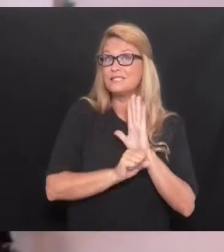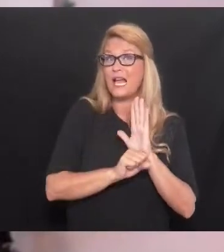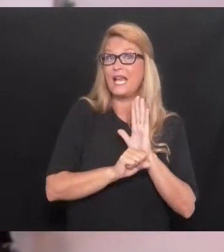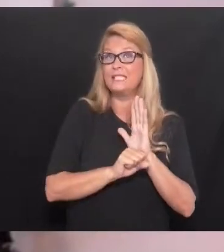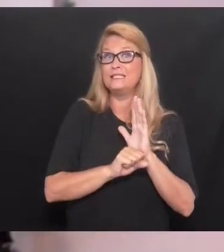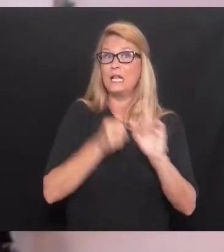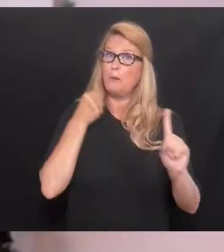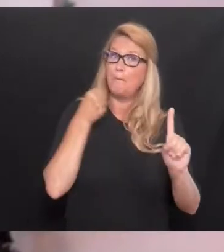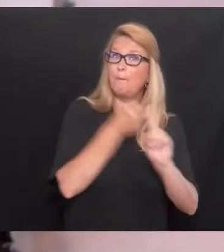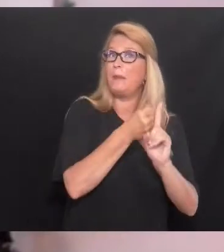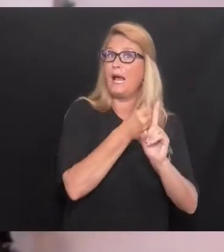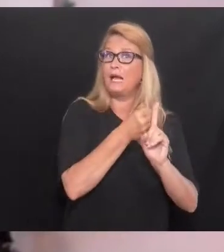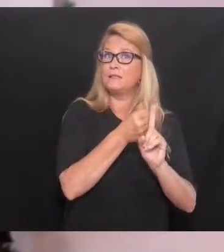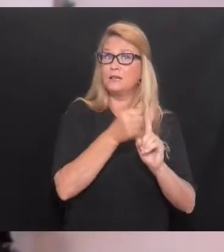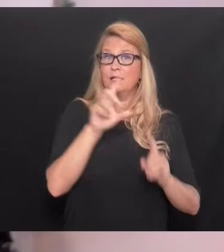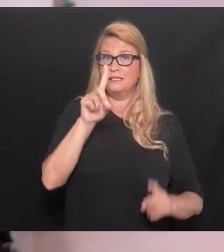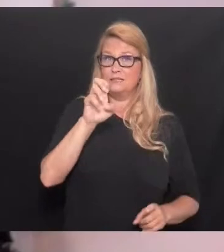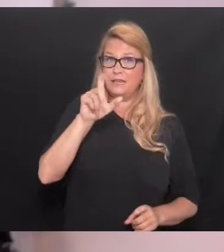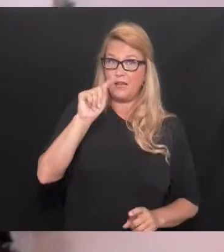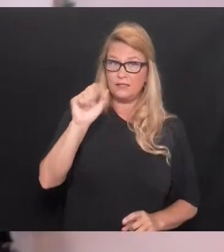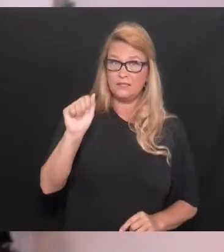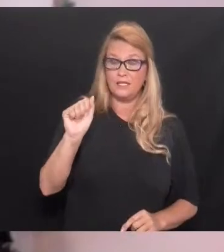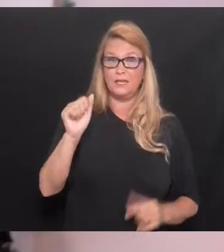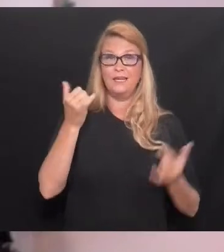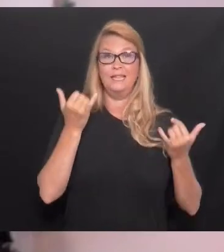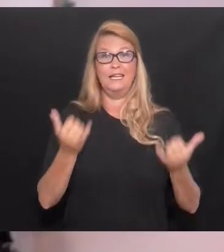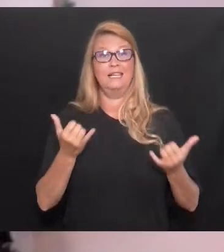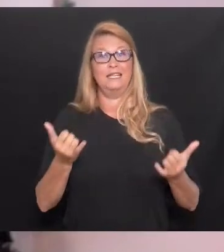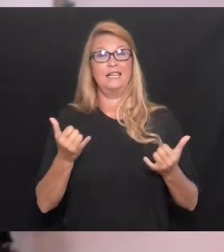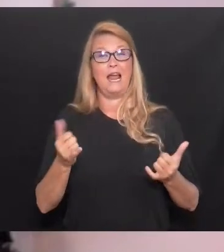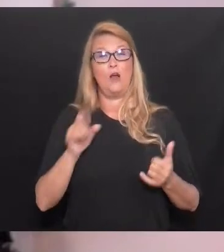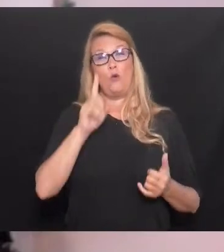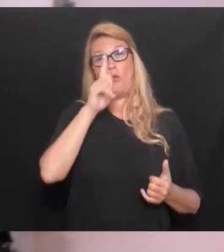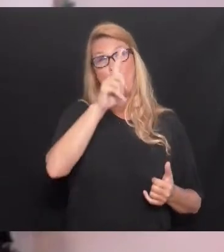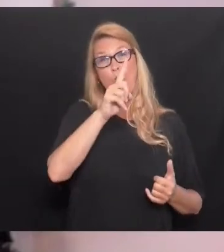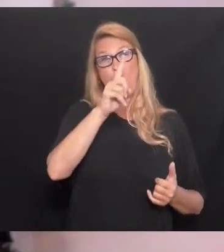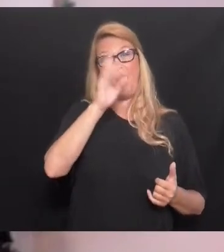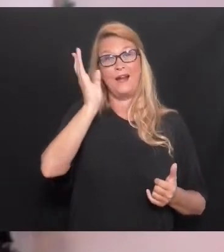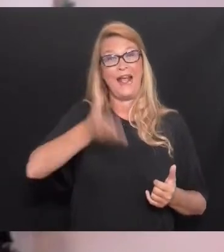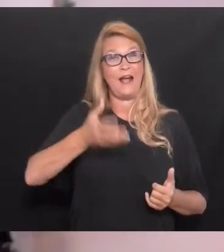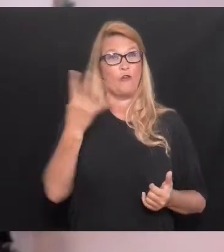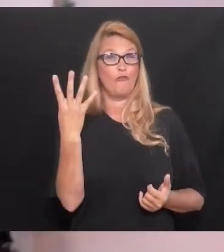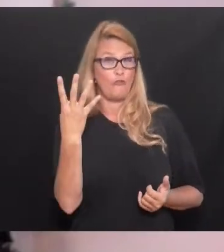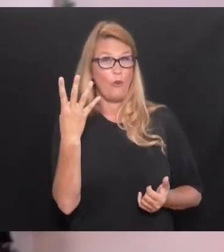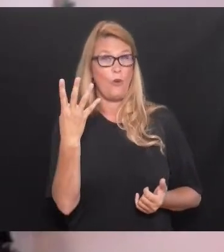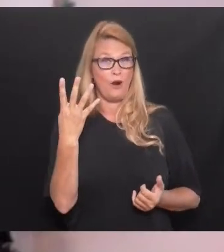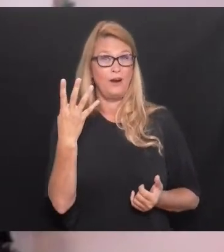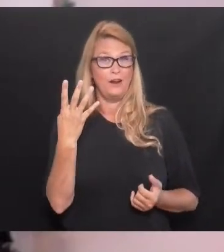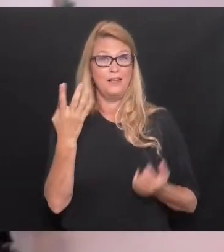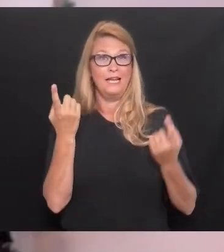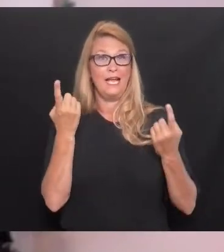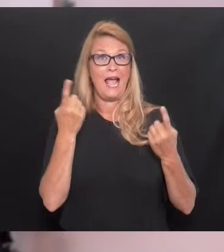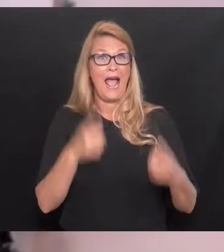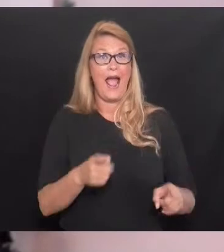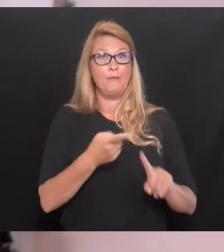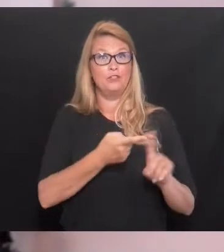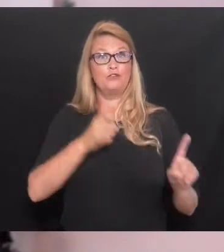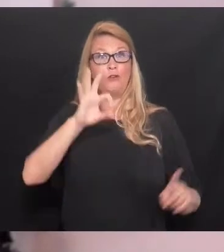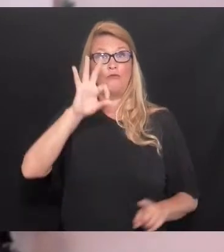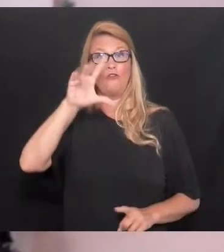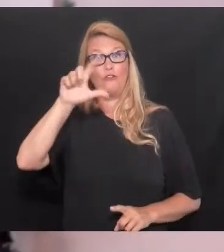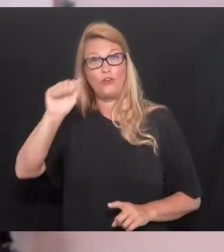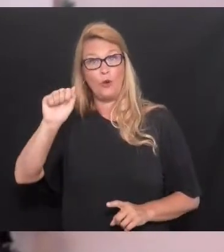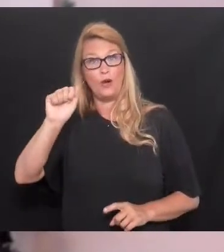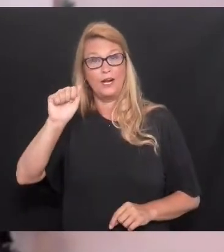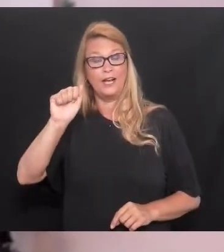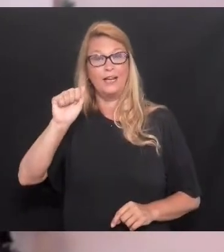severely affected by this new variant, we see that about 1 in 4 cases in the country comes from the state of Florida.